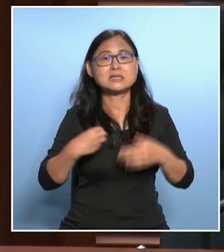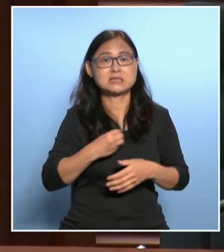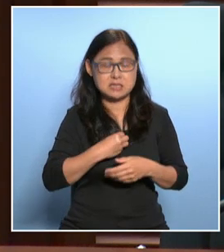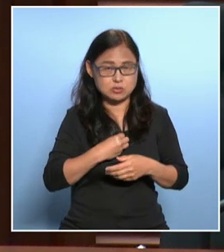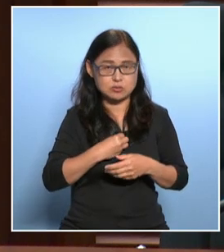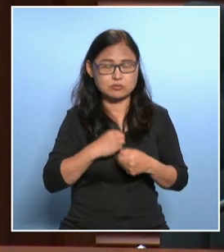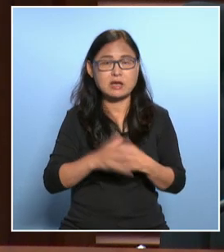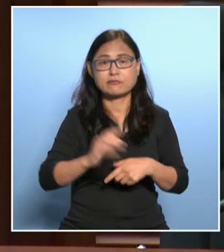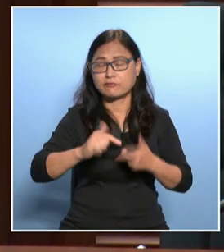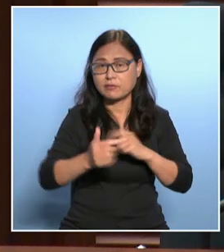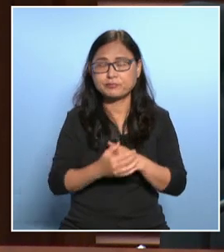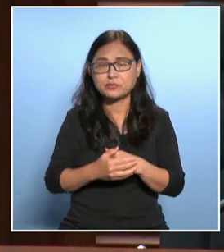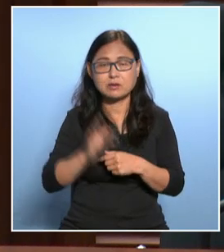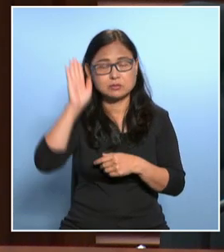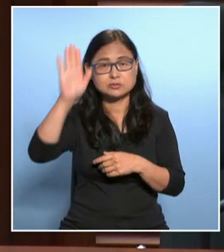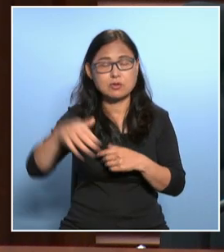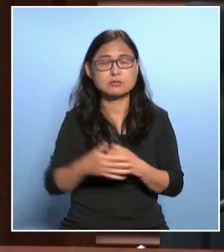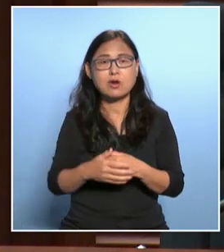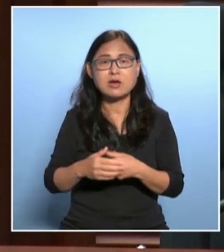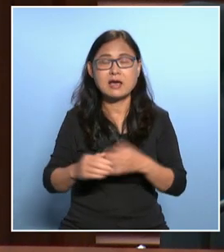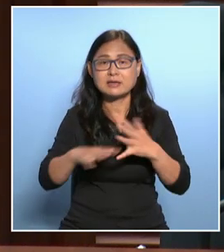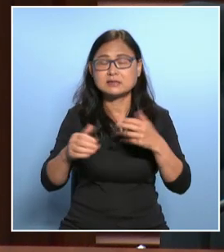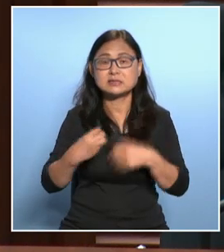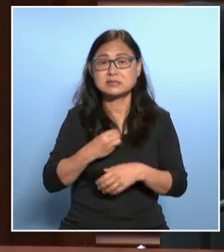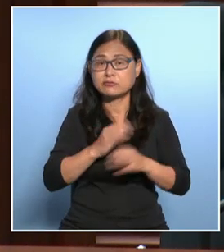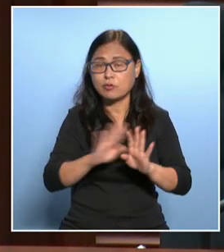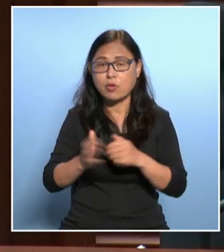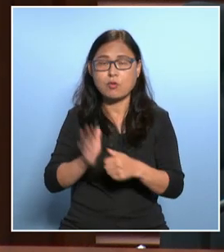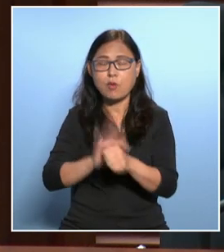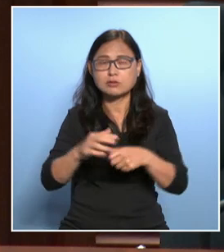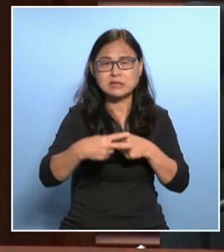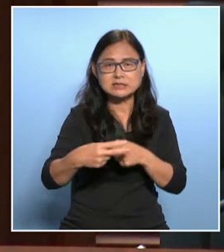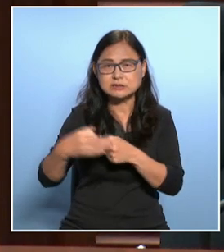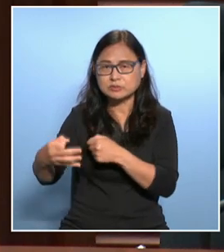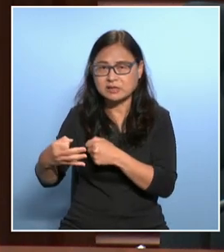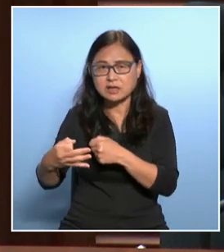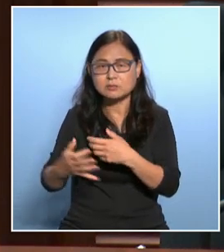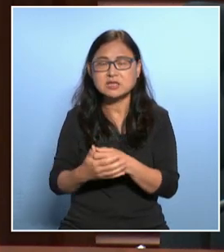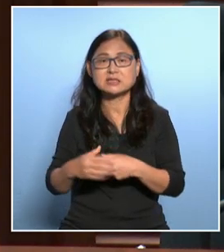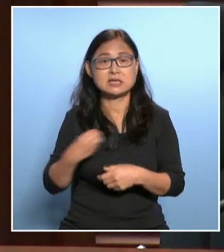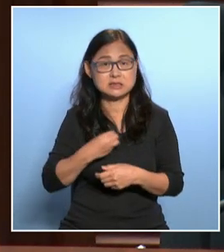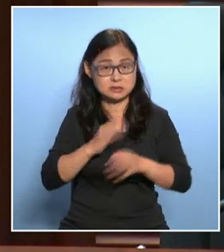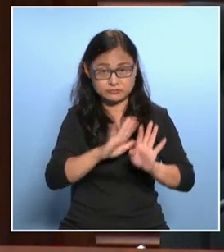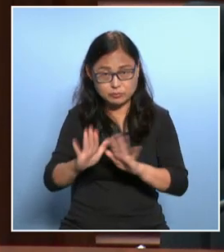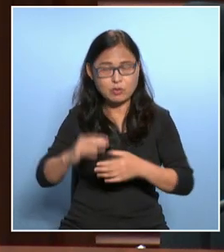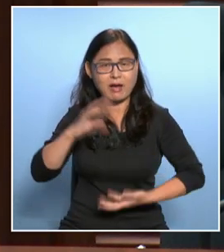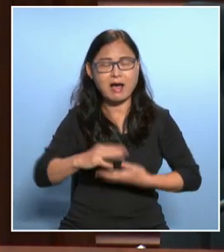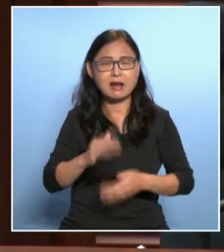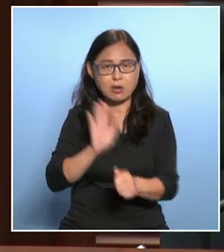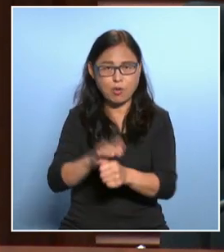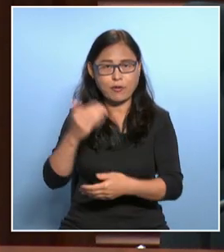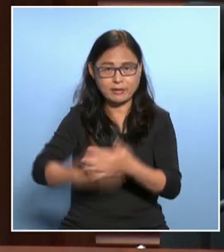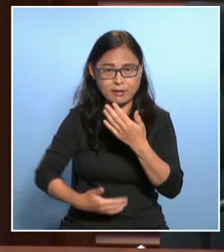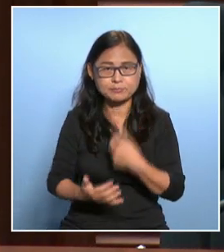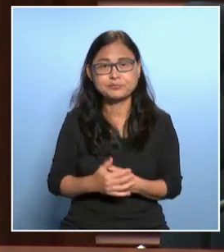tertiary healthcare to prevention-oriented, community-centric primary healthcare. And in the long run, this can ease the pressure